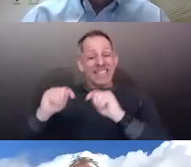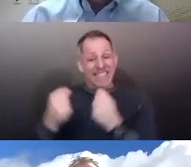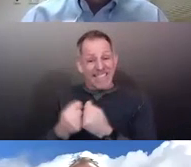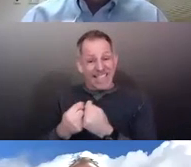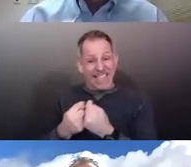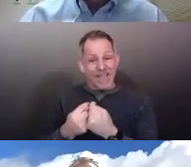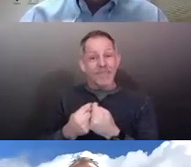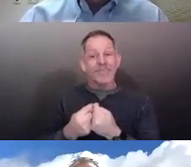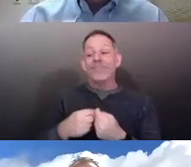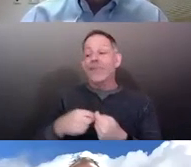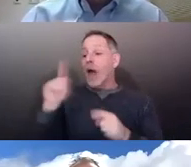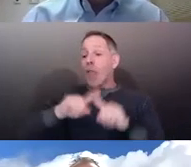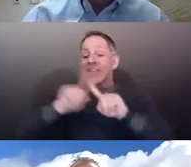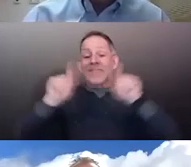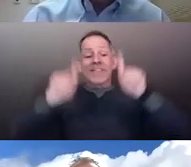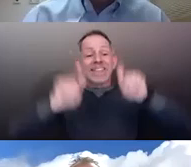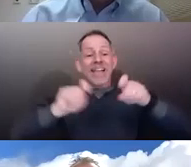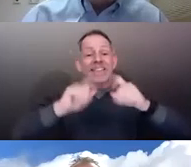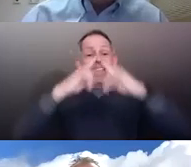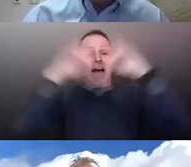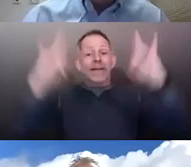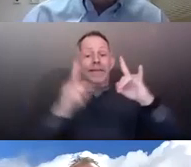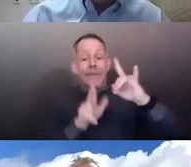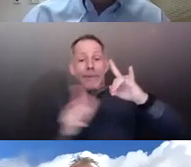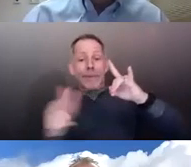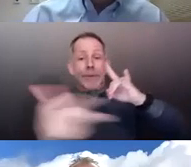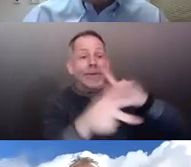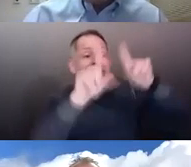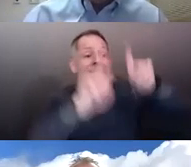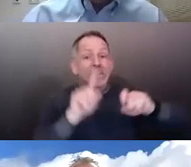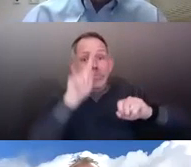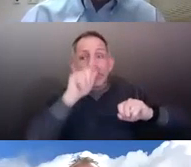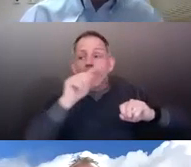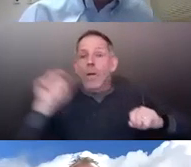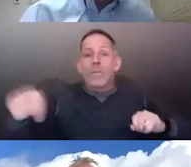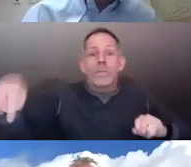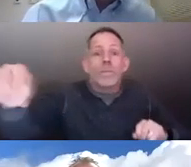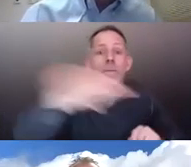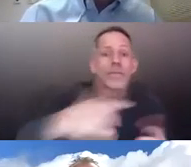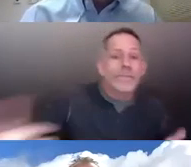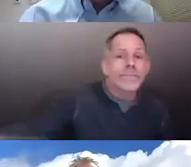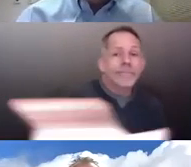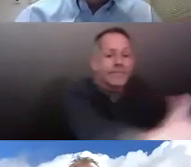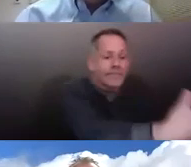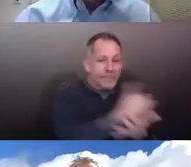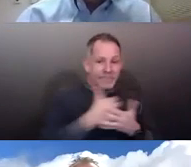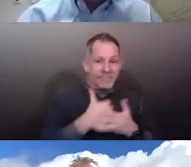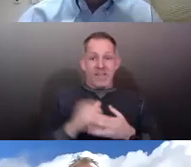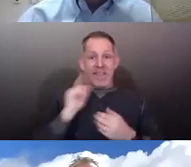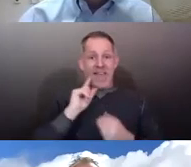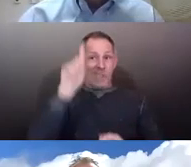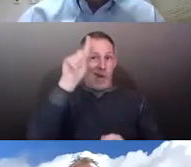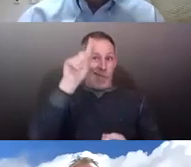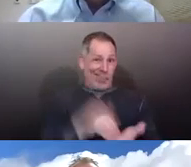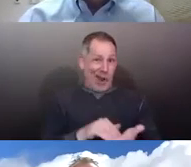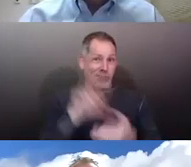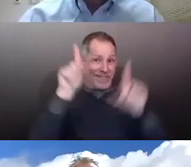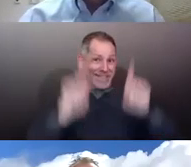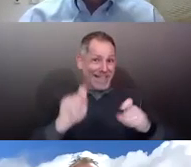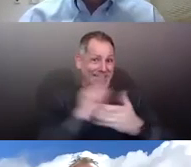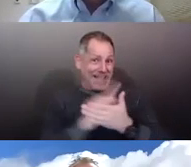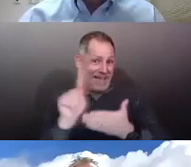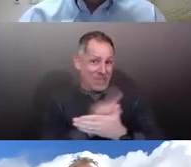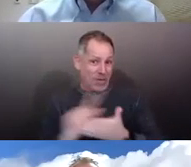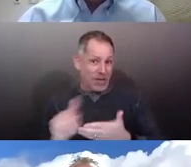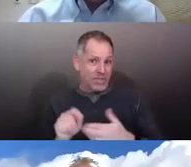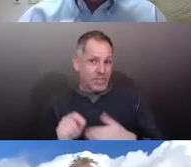in the community. We're getting out now about 1,000 tests per week to add on to the other 7,000 to 8,000 being done